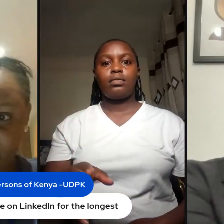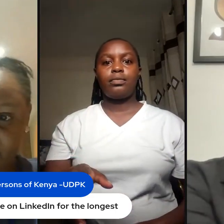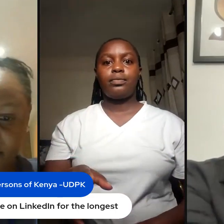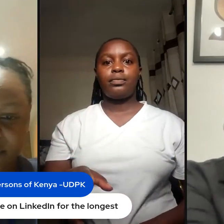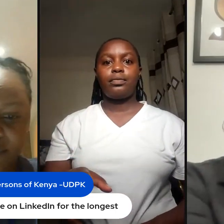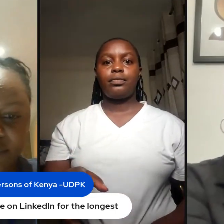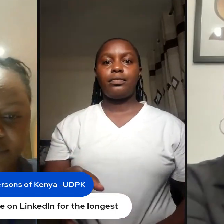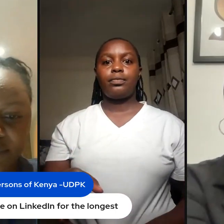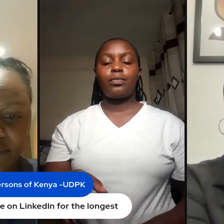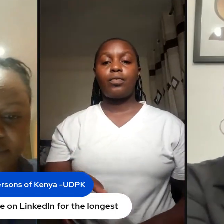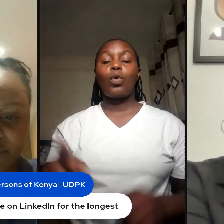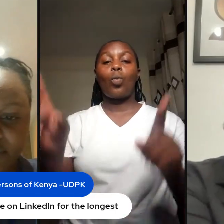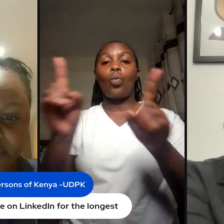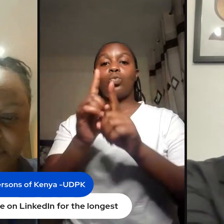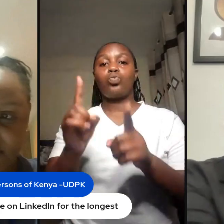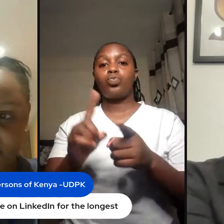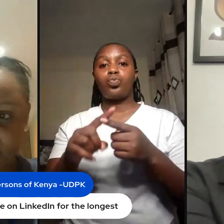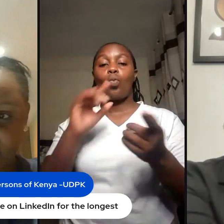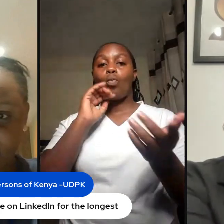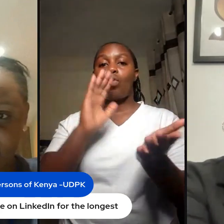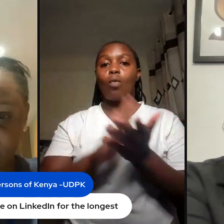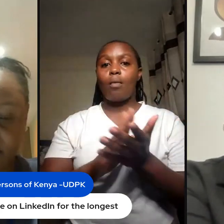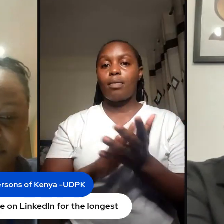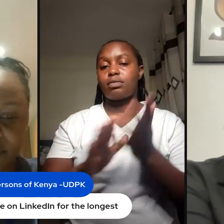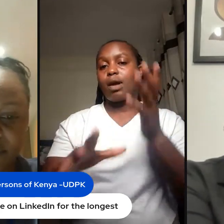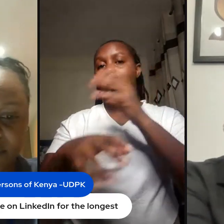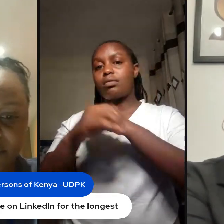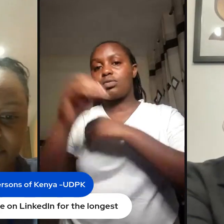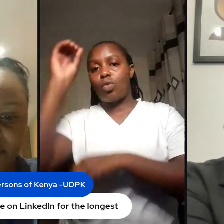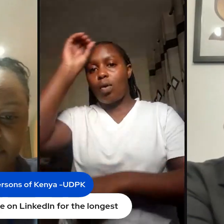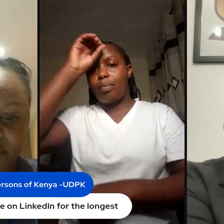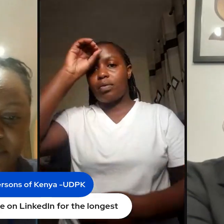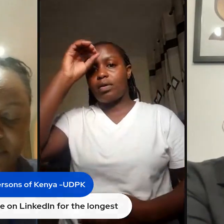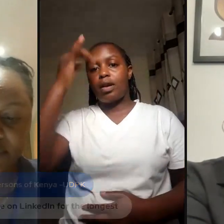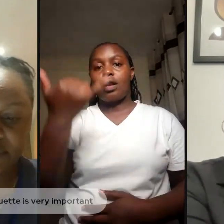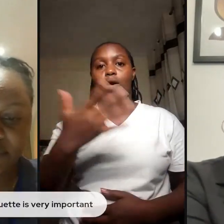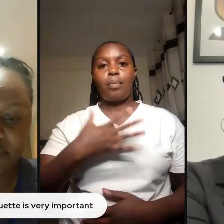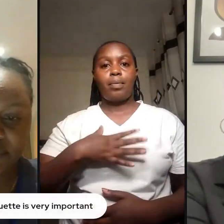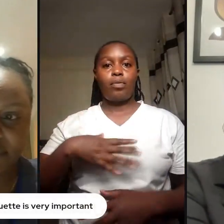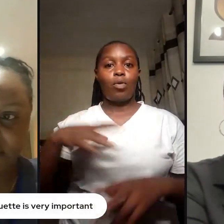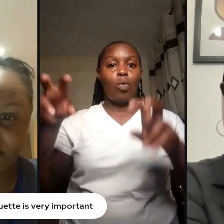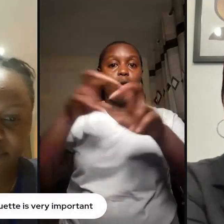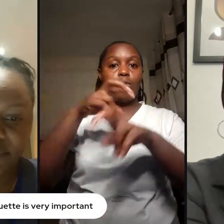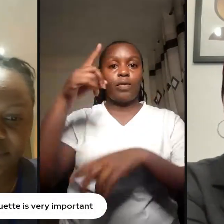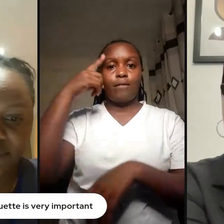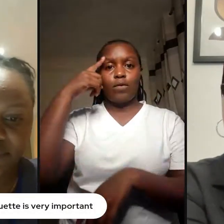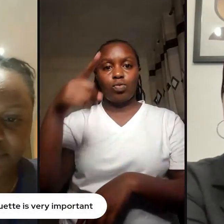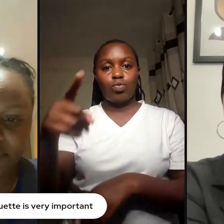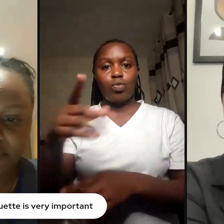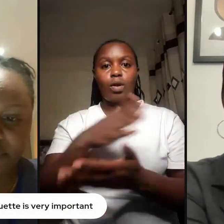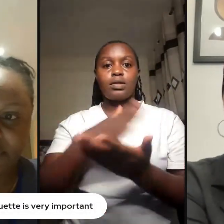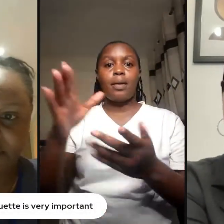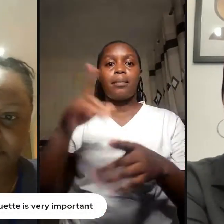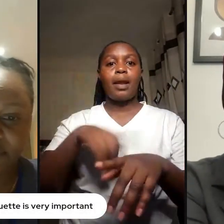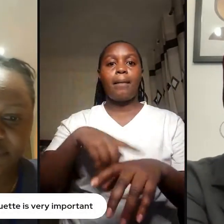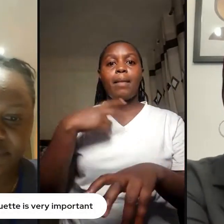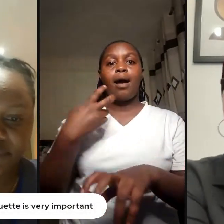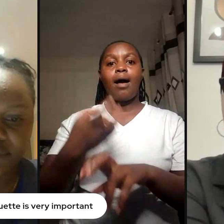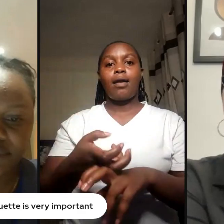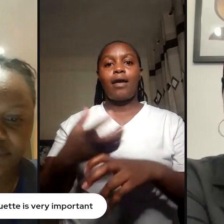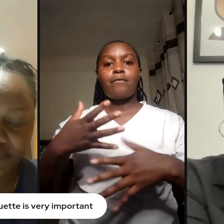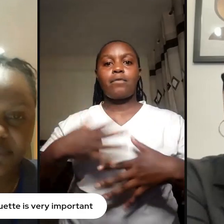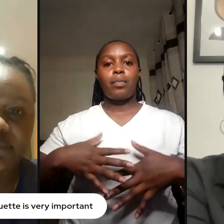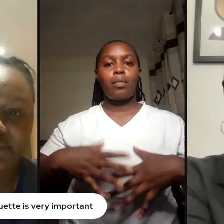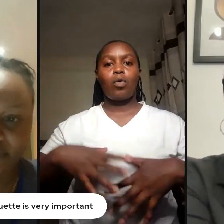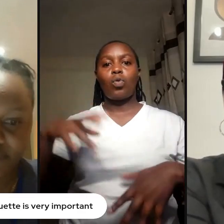commented, you added your opinion, and now people are finding you. Sometimes it's very hard for people to find you if you don't